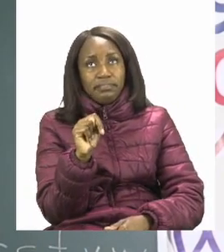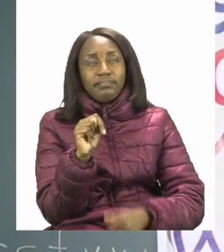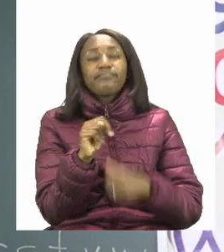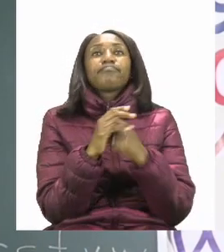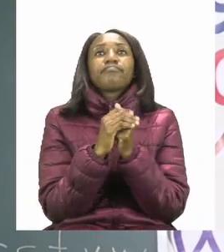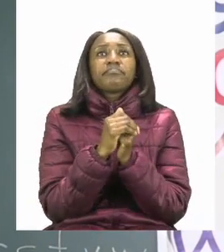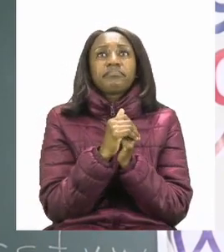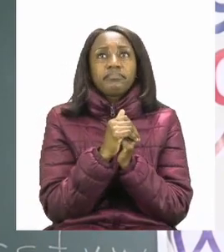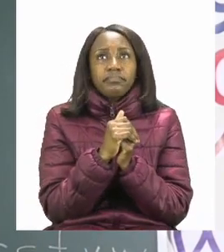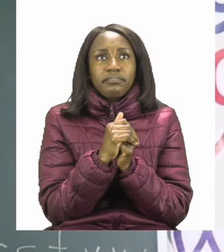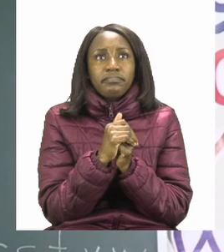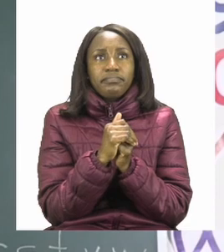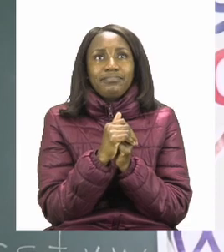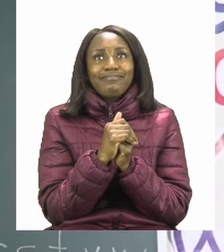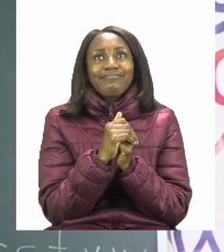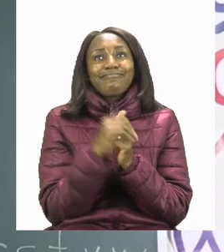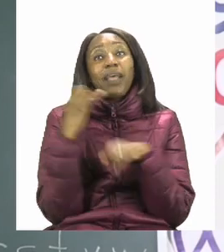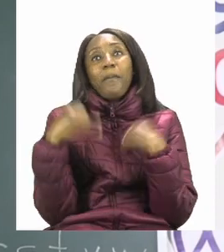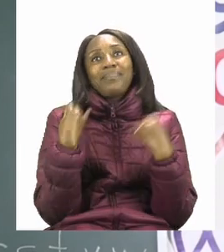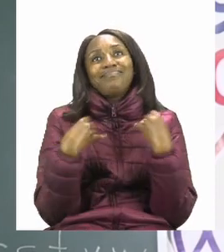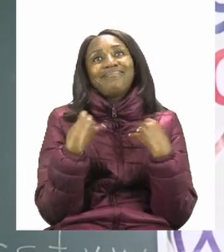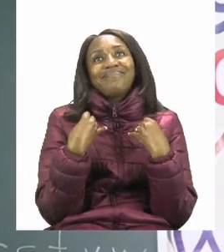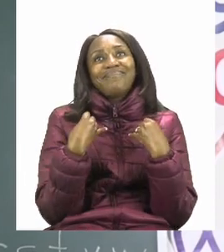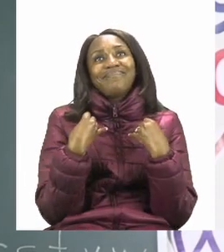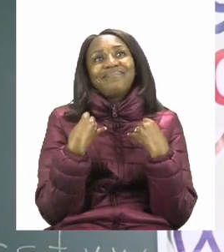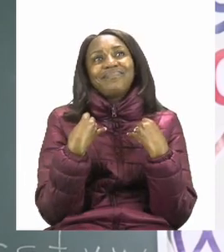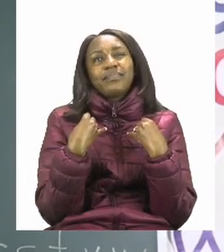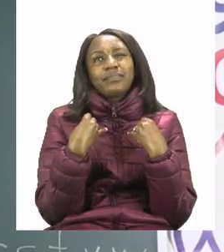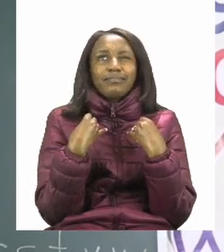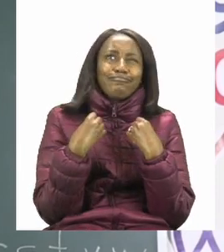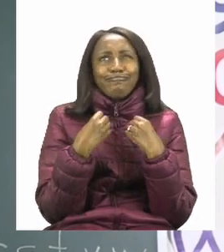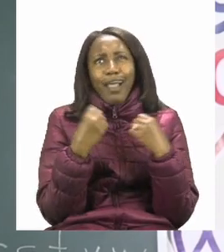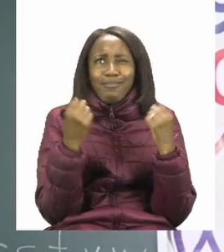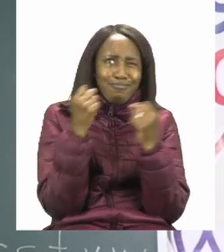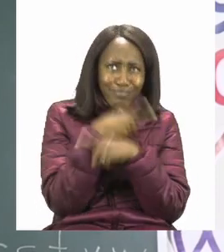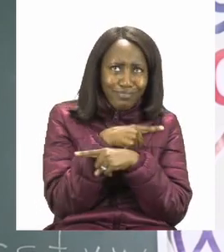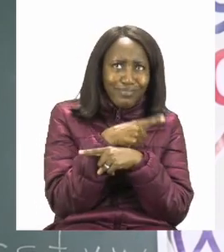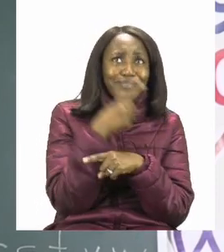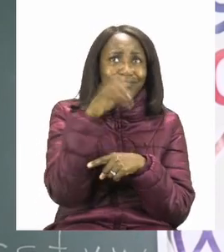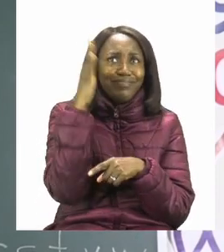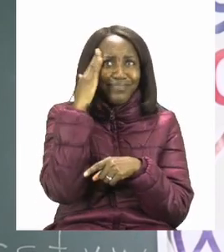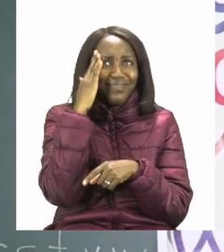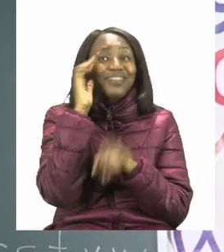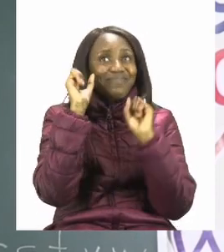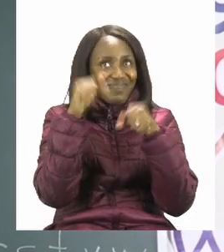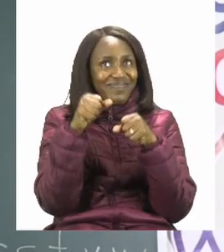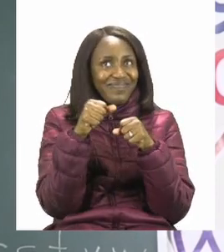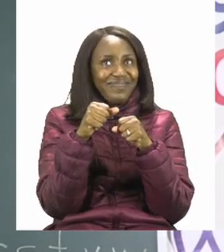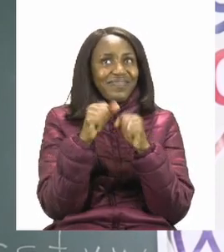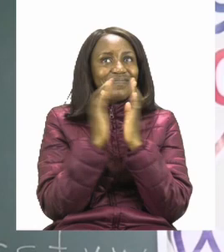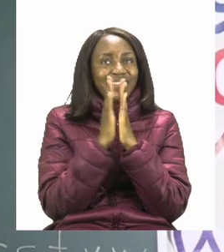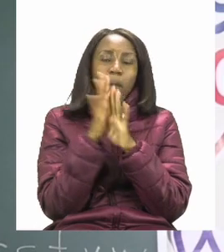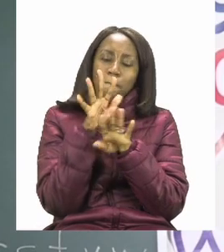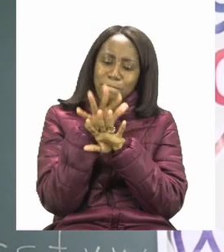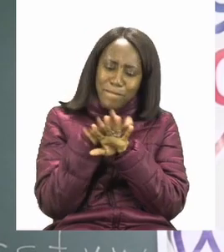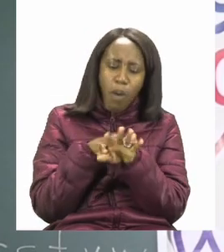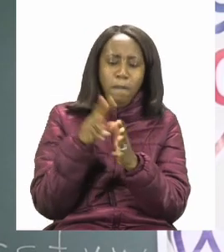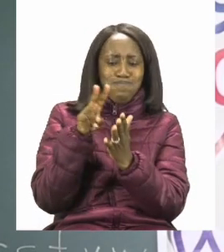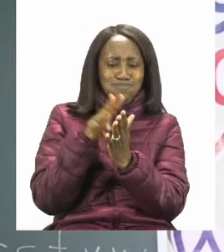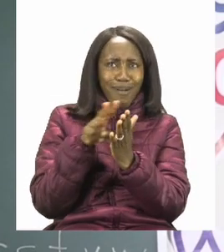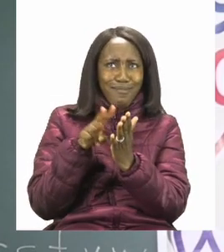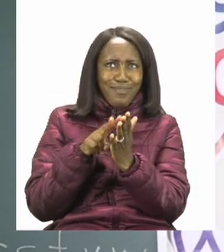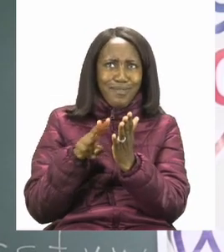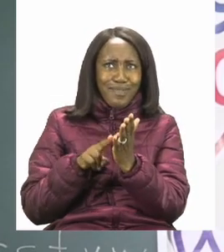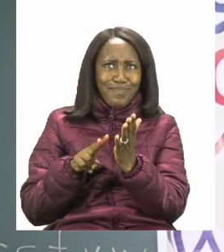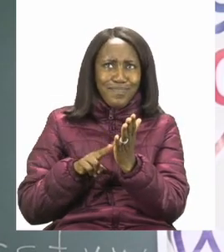an. Have fun with this one. It's a little tricky, but I know you can do it. Take your time, read out loud,